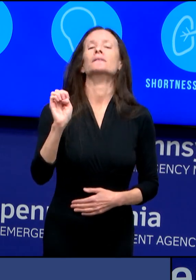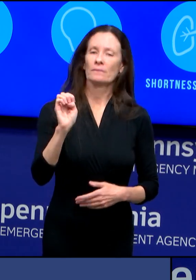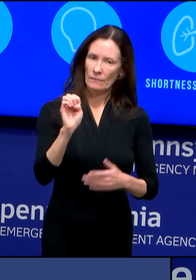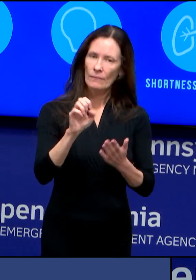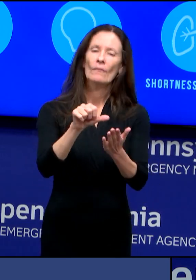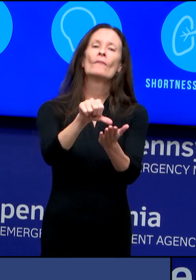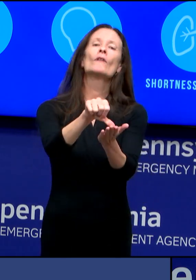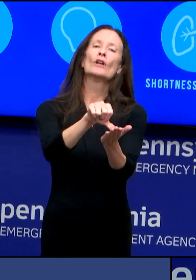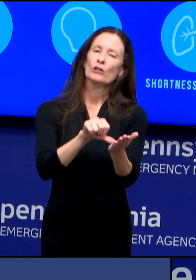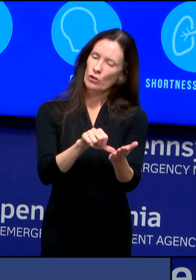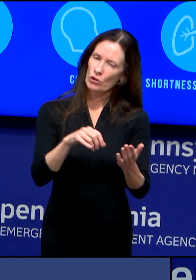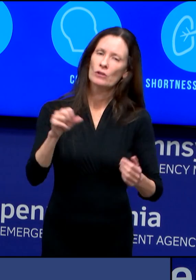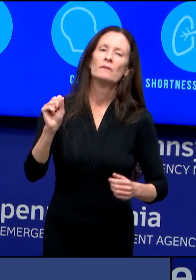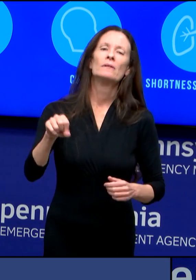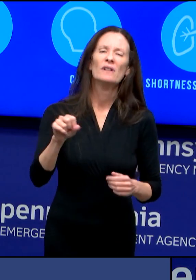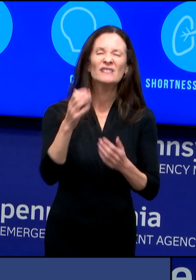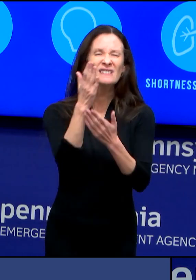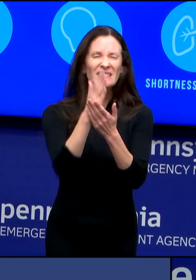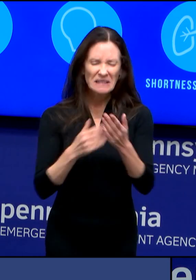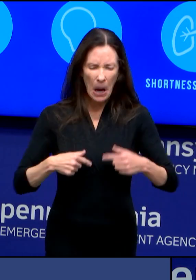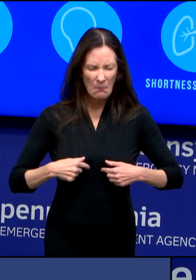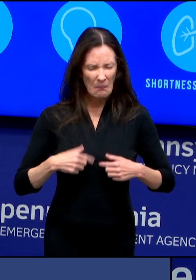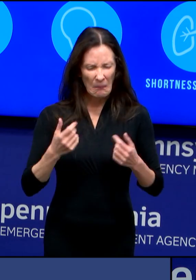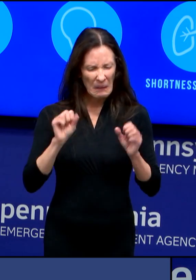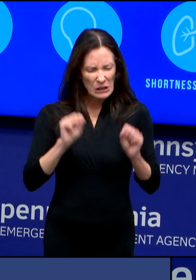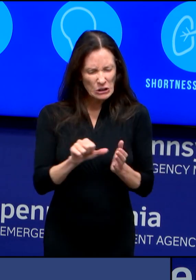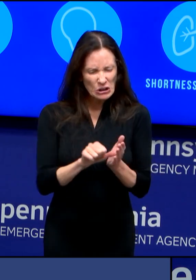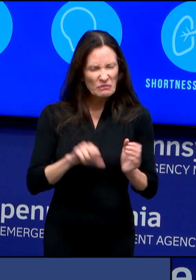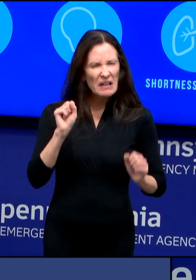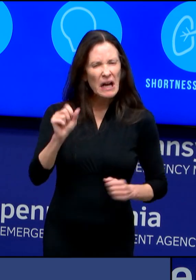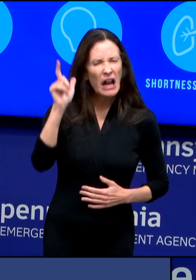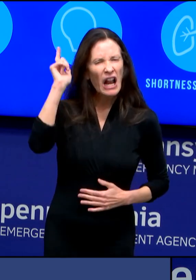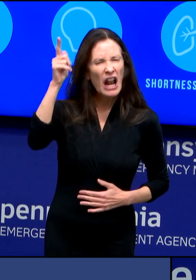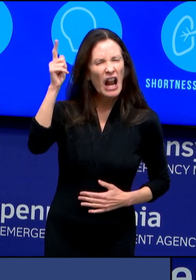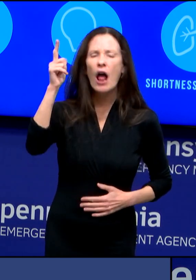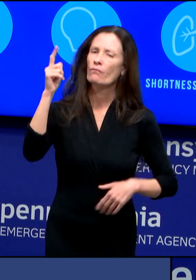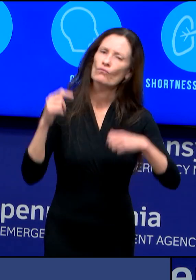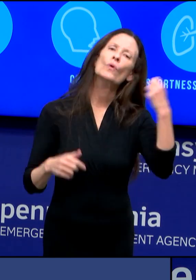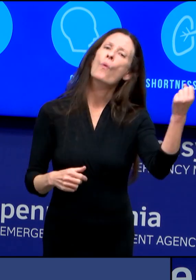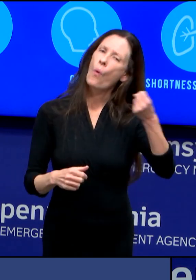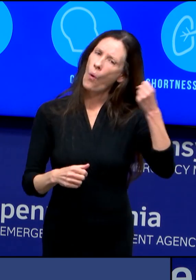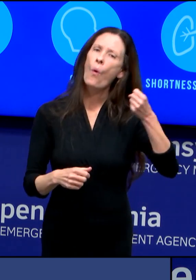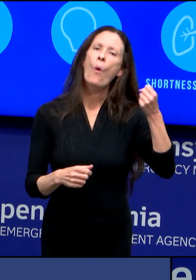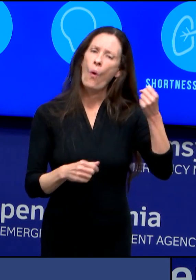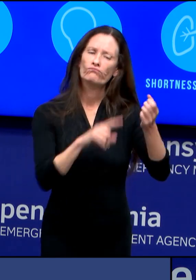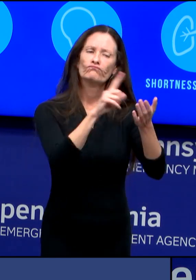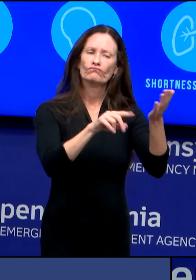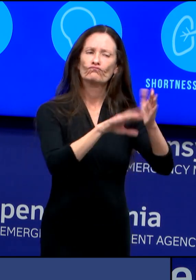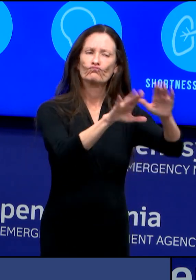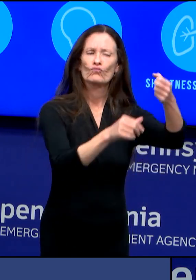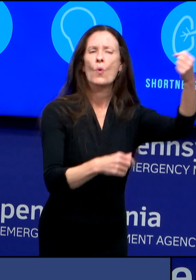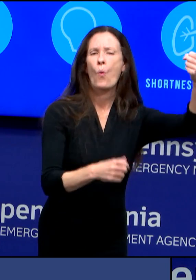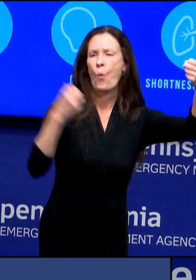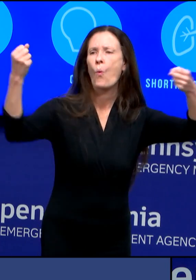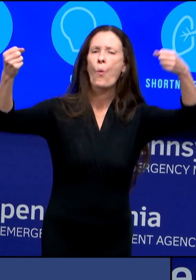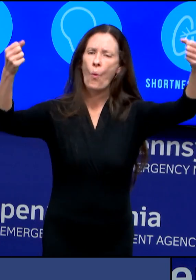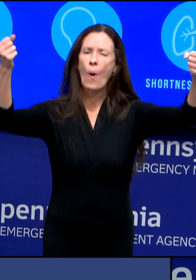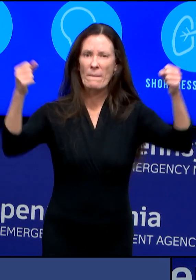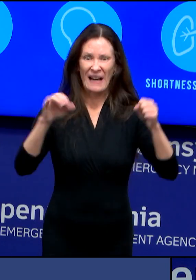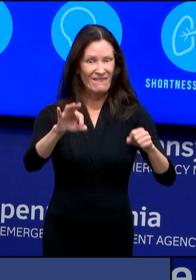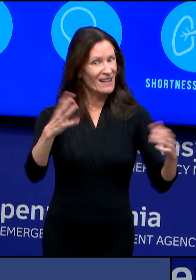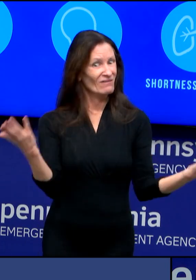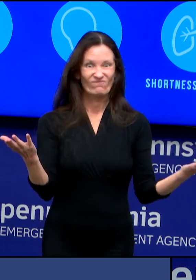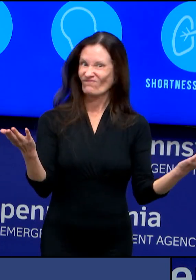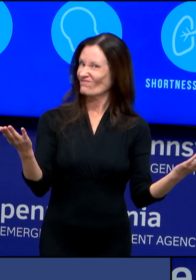were not an emergency or urgent, to be canceled or postponed, and to concentrate on patients that absolutely need